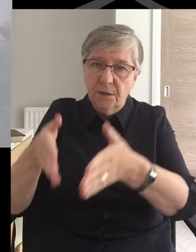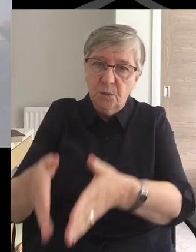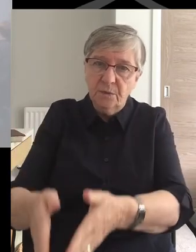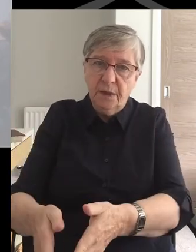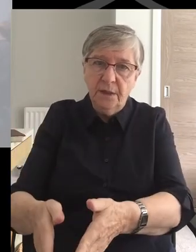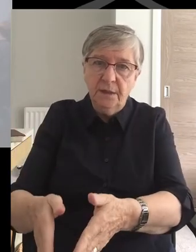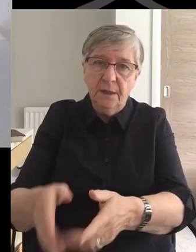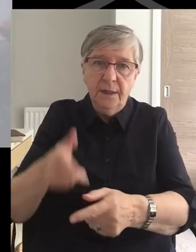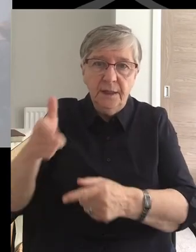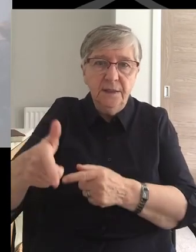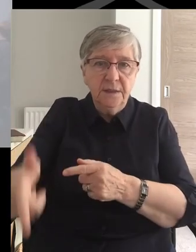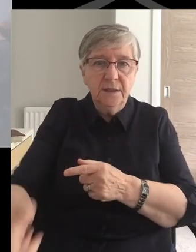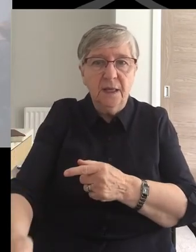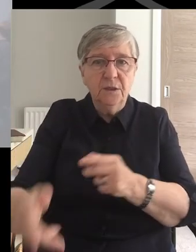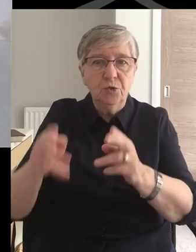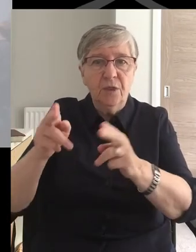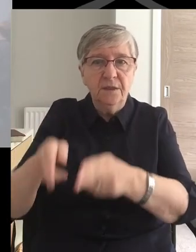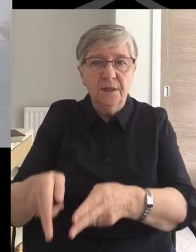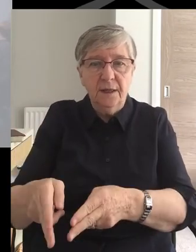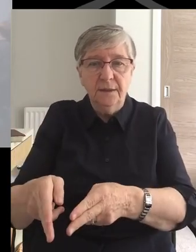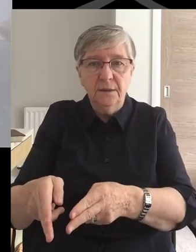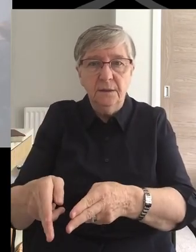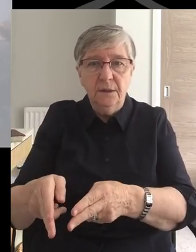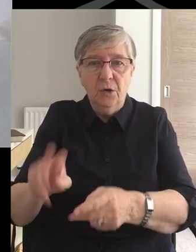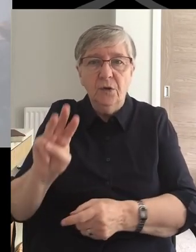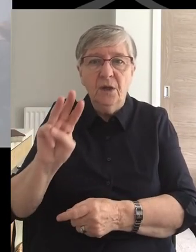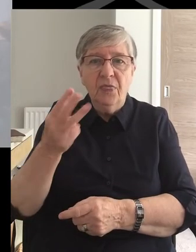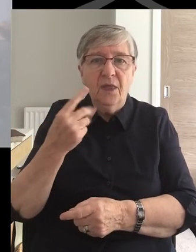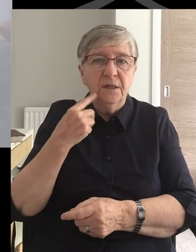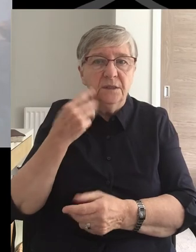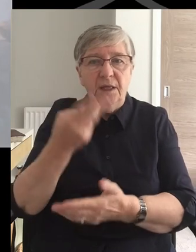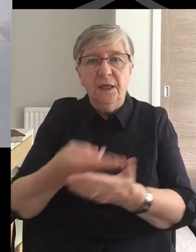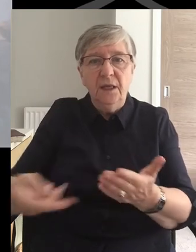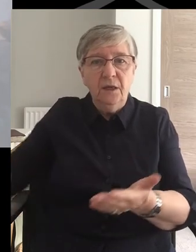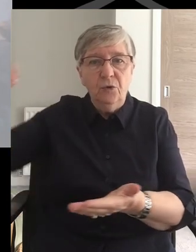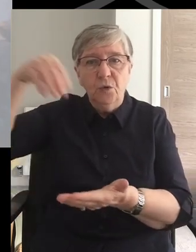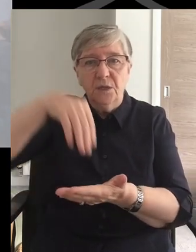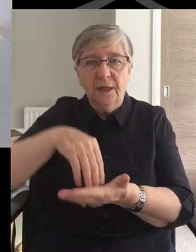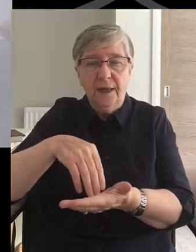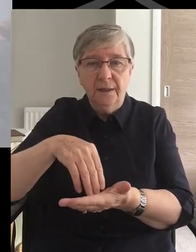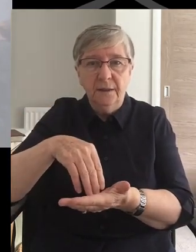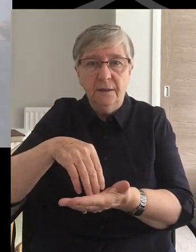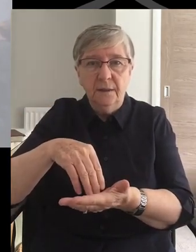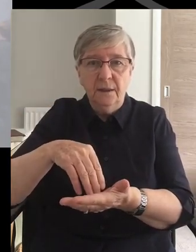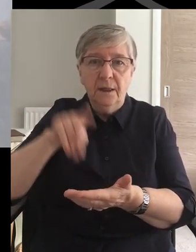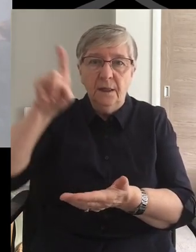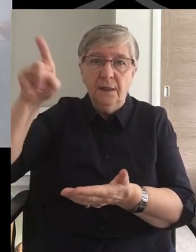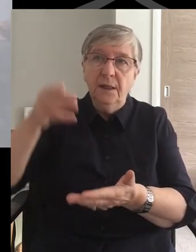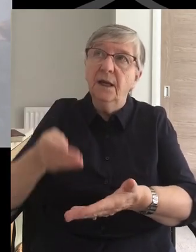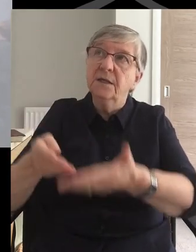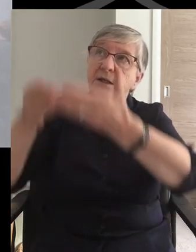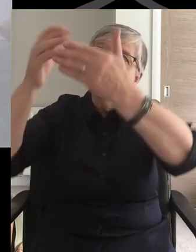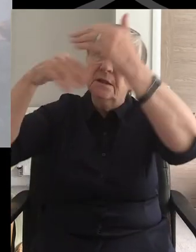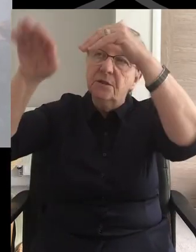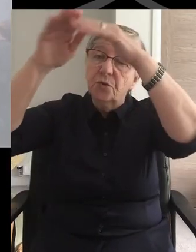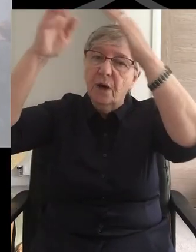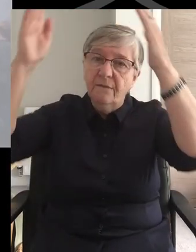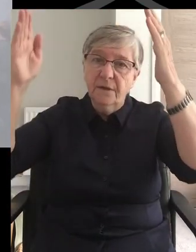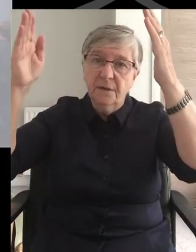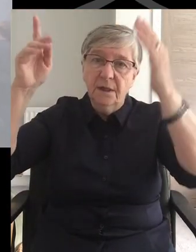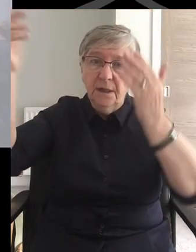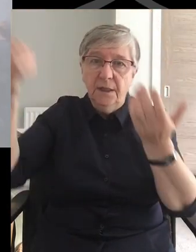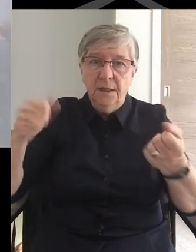and was buried. He descended into the dead. On the third day, he rose again. He ascended